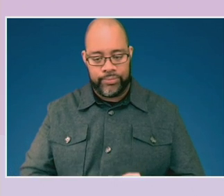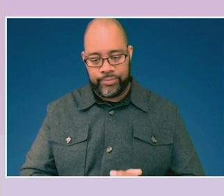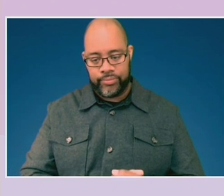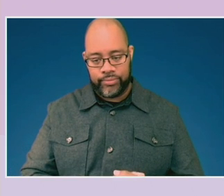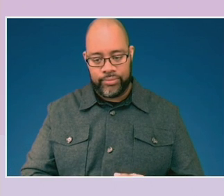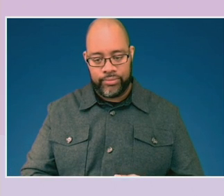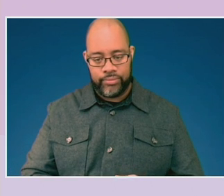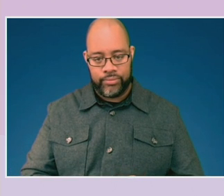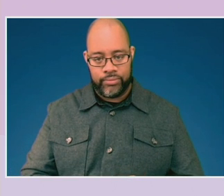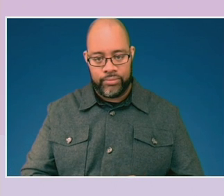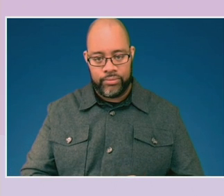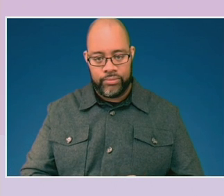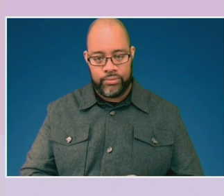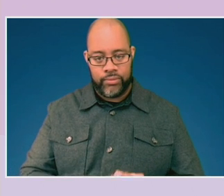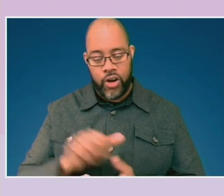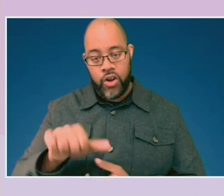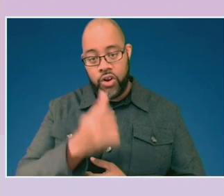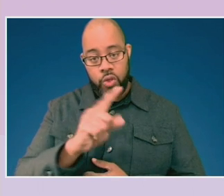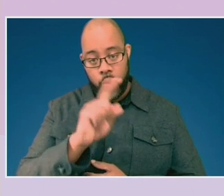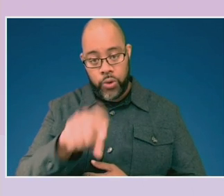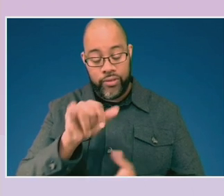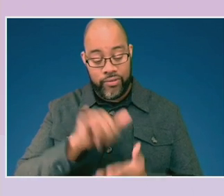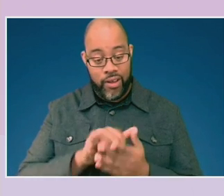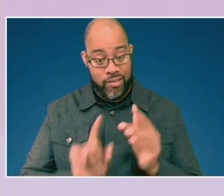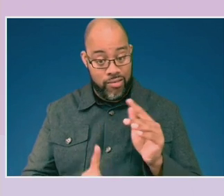And another question that came in,